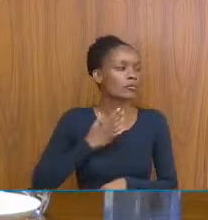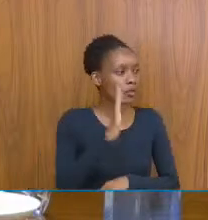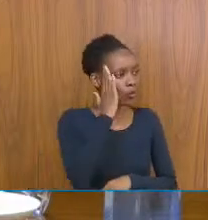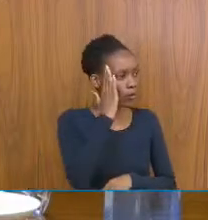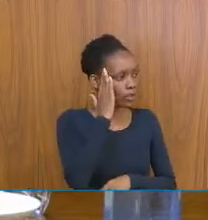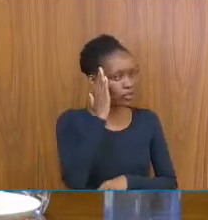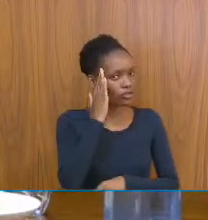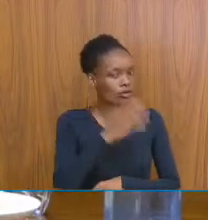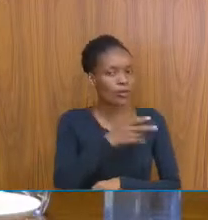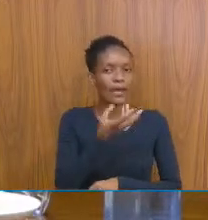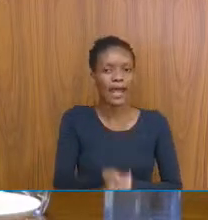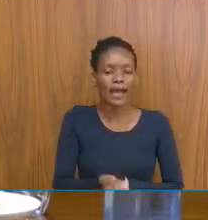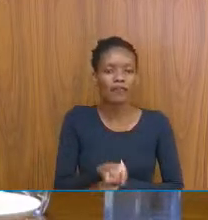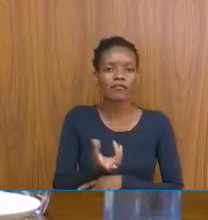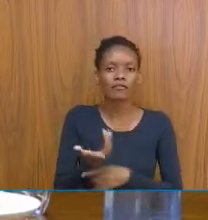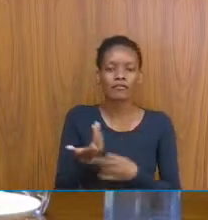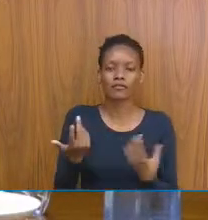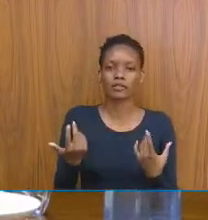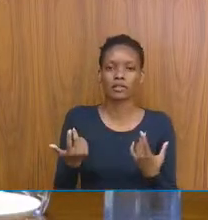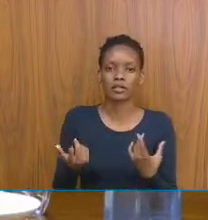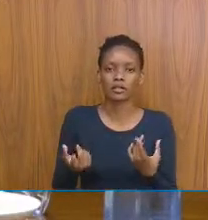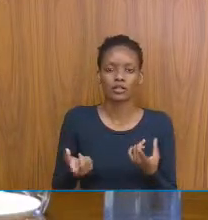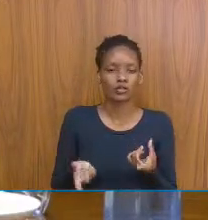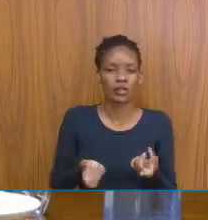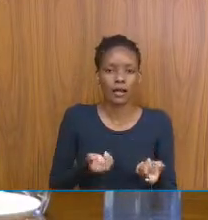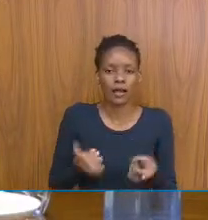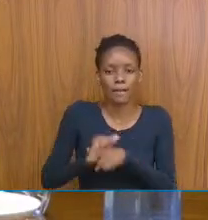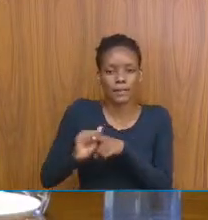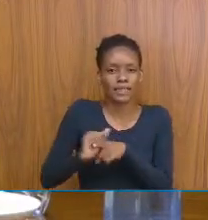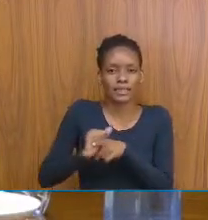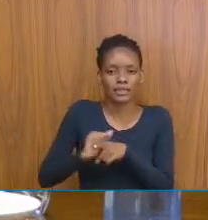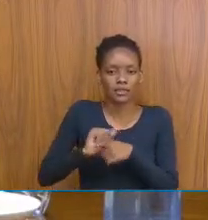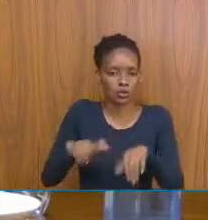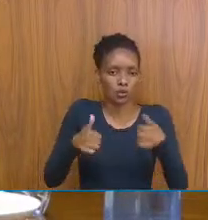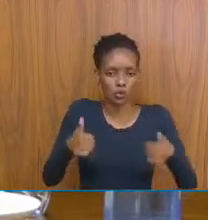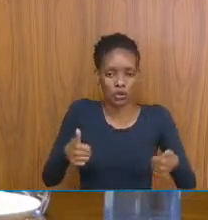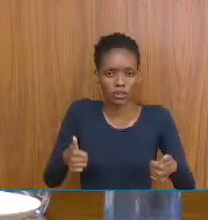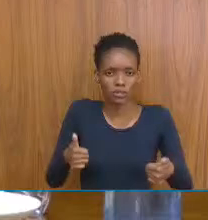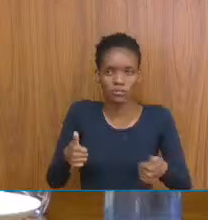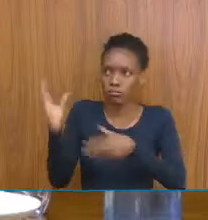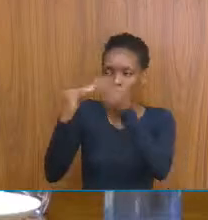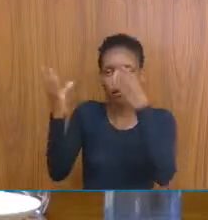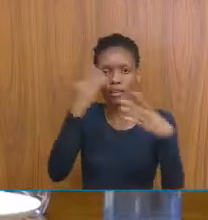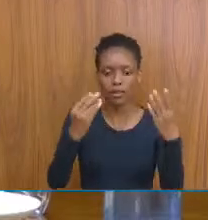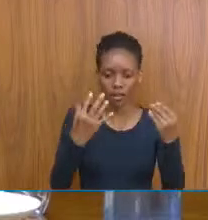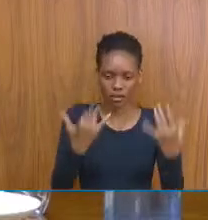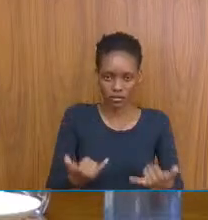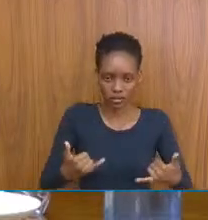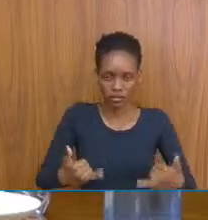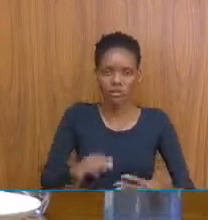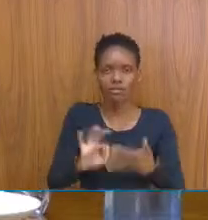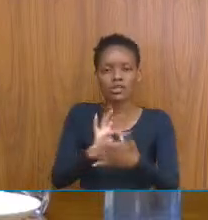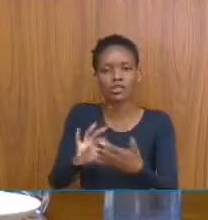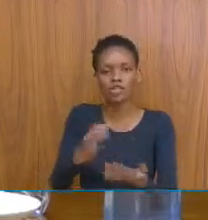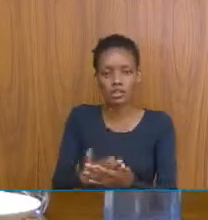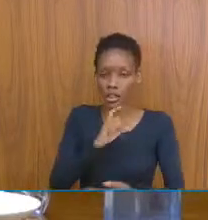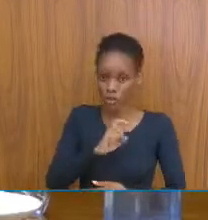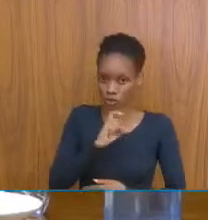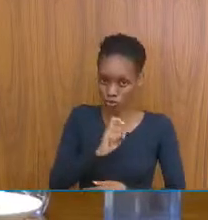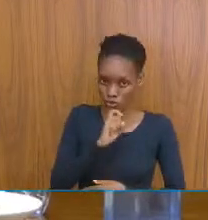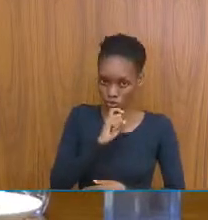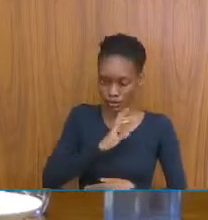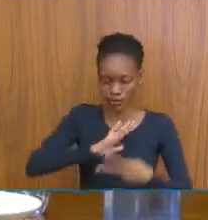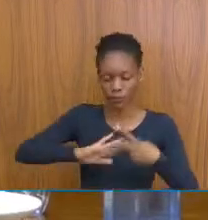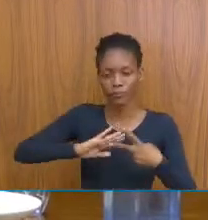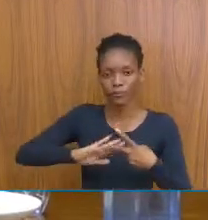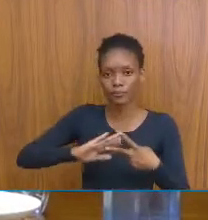that you have adopted or that you have taken that you can use for this current election? And the second one, it's